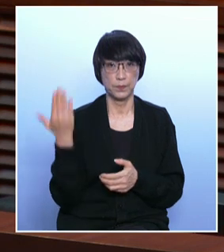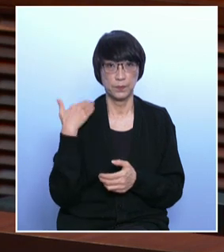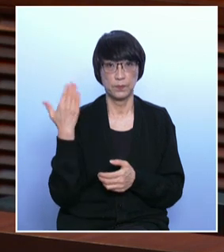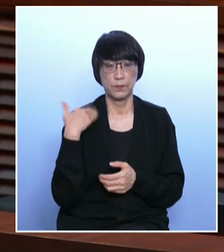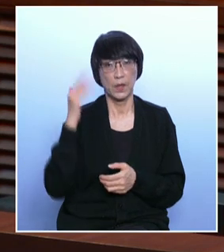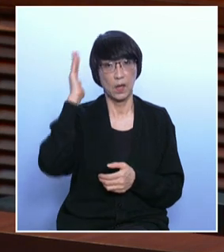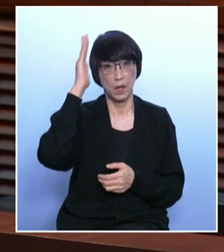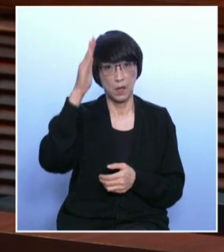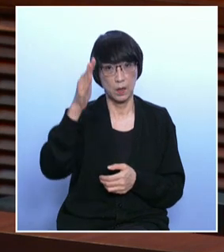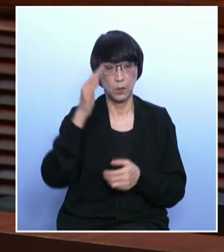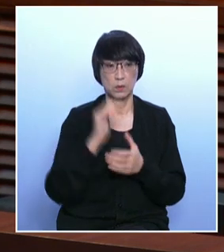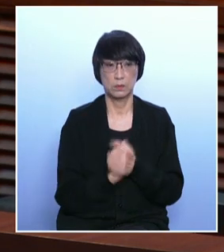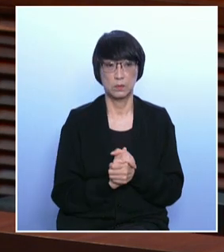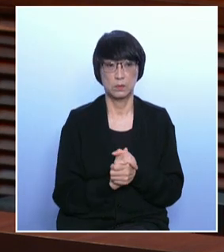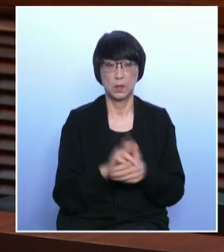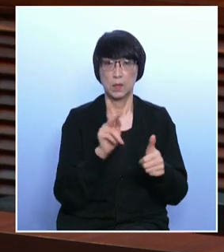regard?